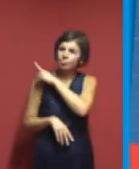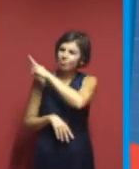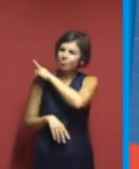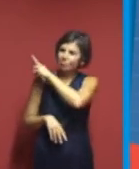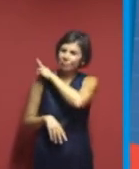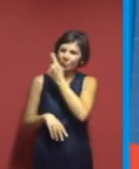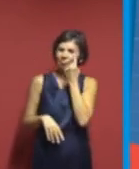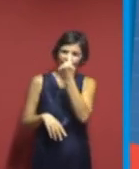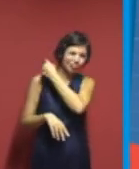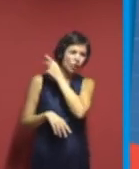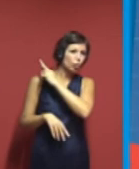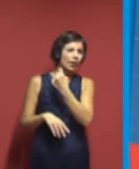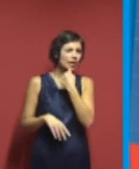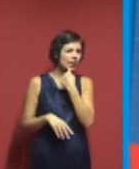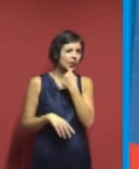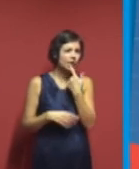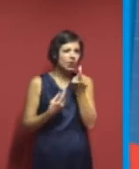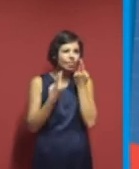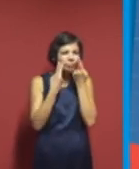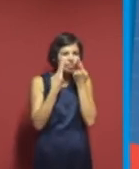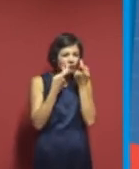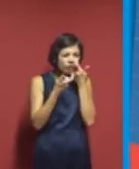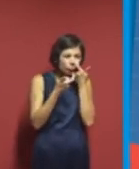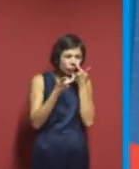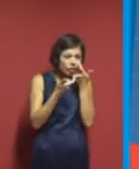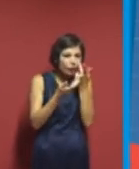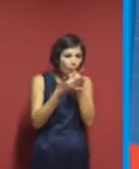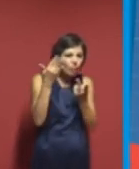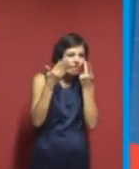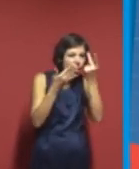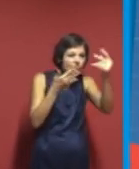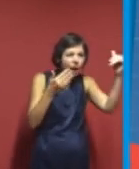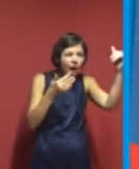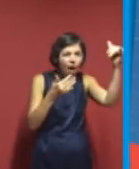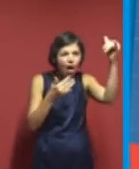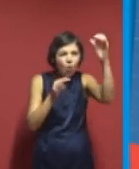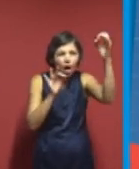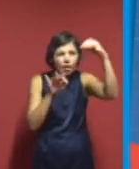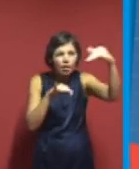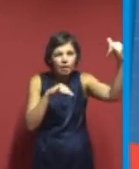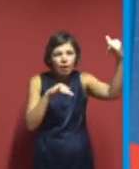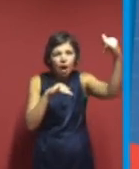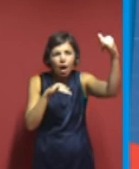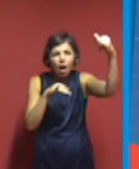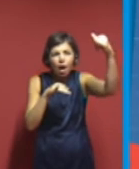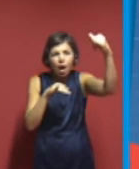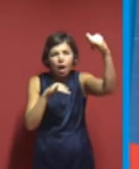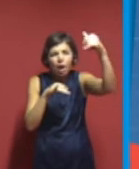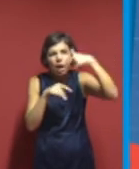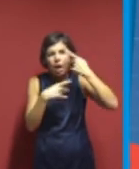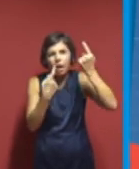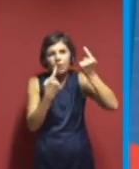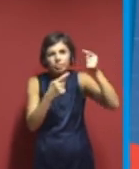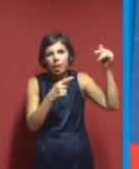to biplanes approaching so that they can meet the... But there's no money involved in this. It's